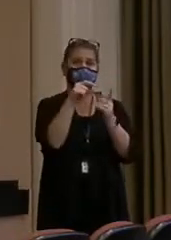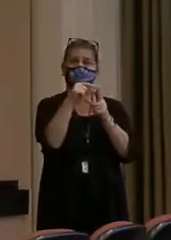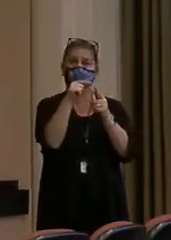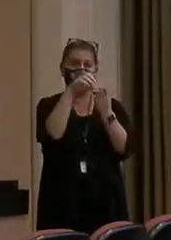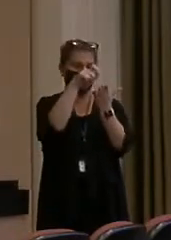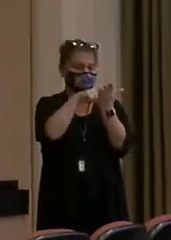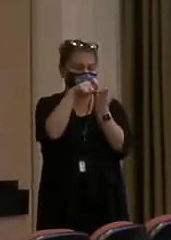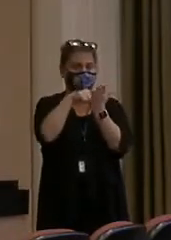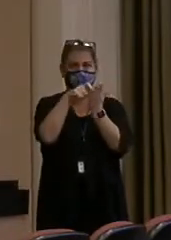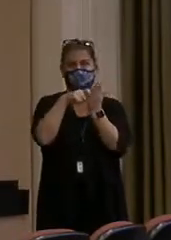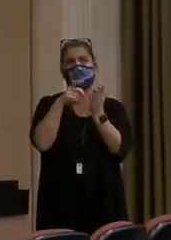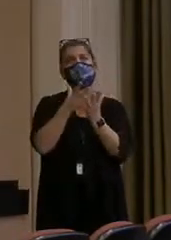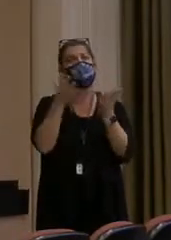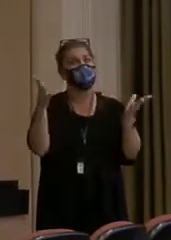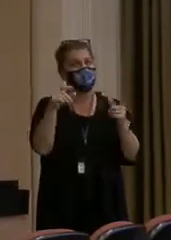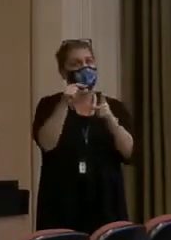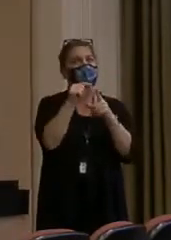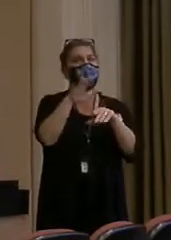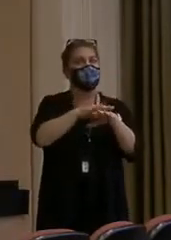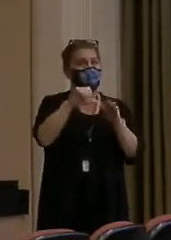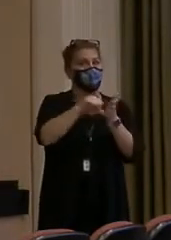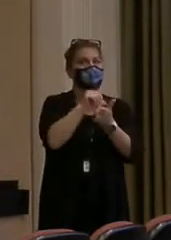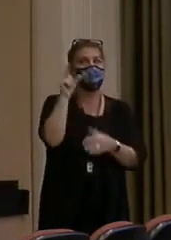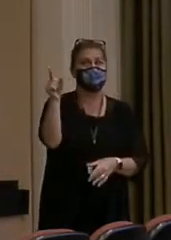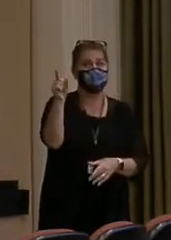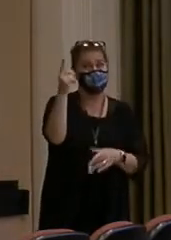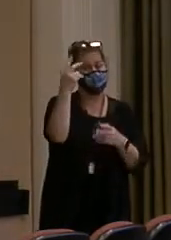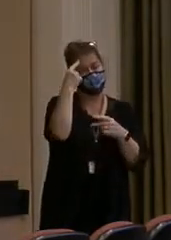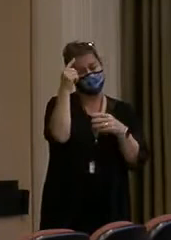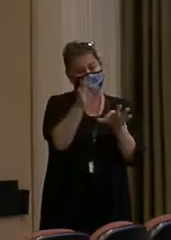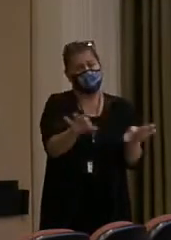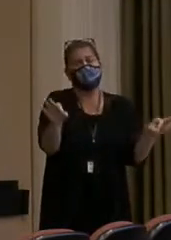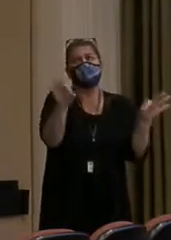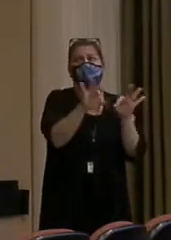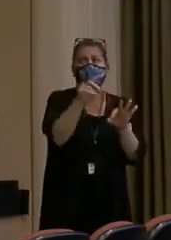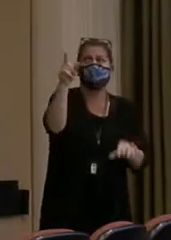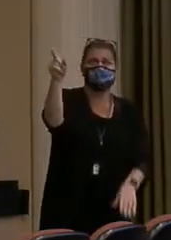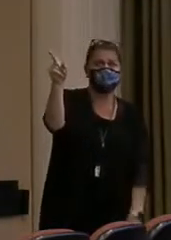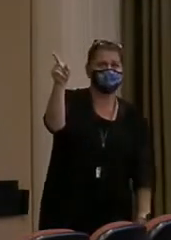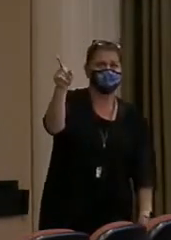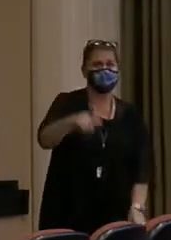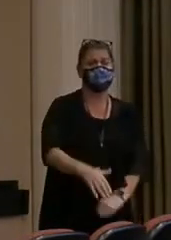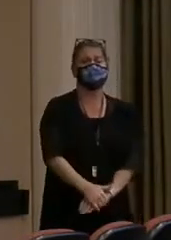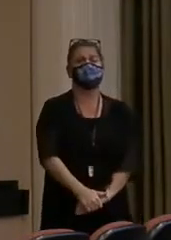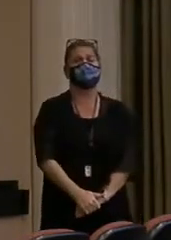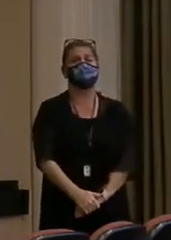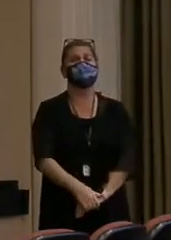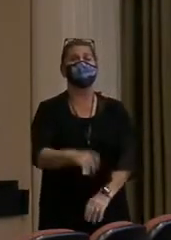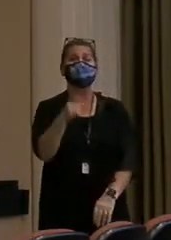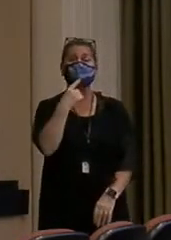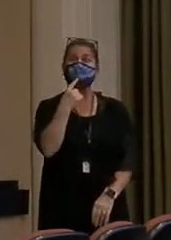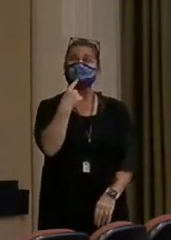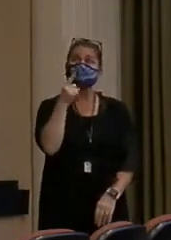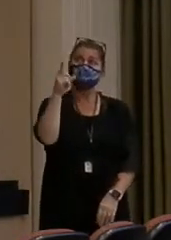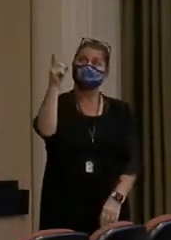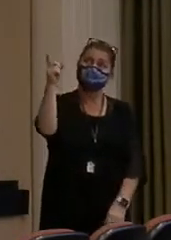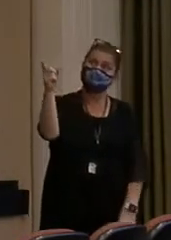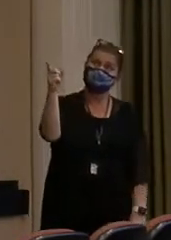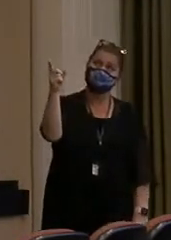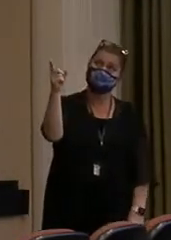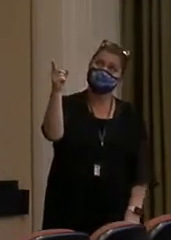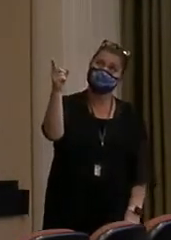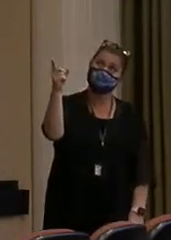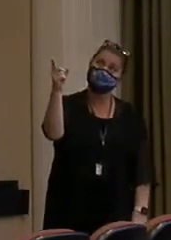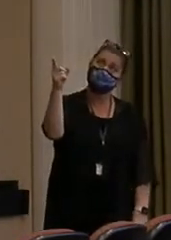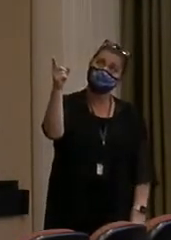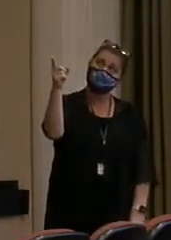I put this many words on a page because I think that the words are very important. So Michael said, the pandemic stands